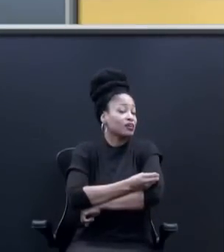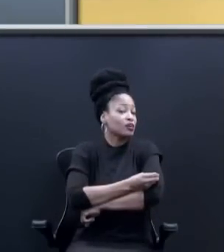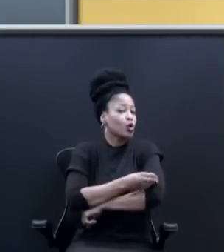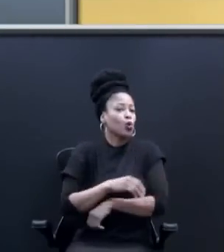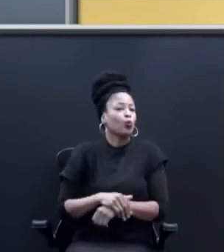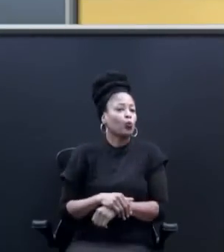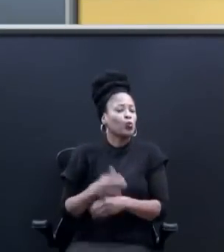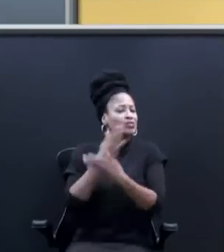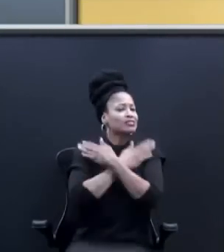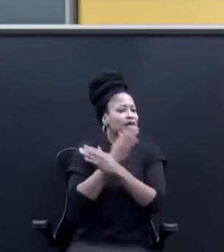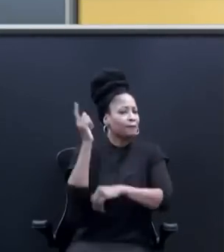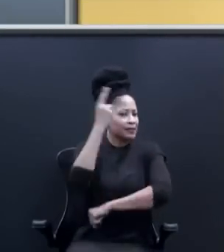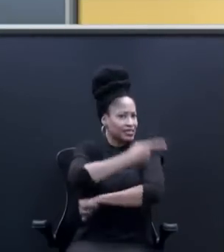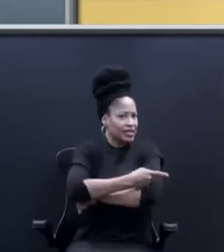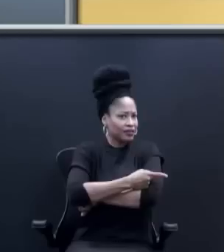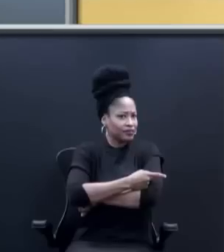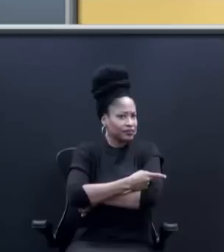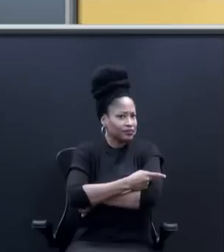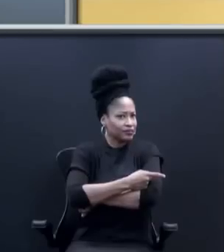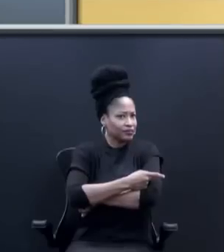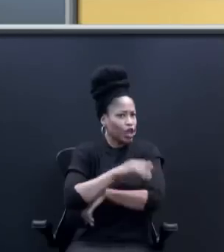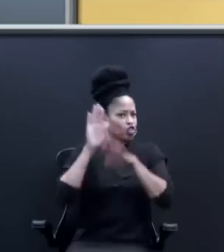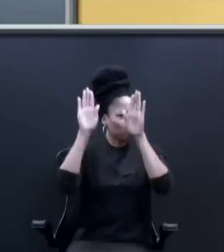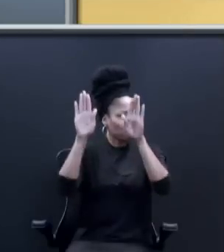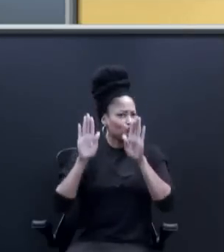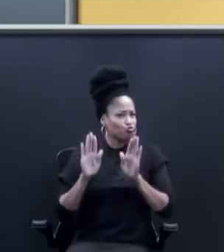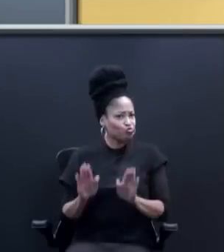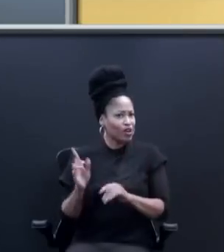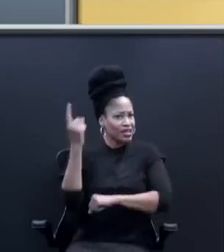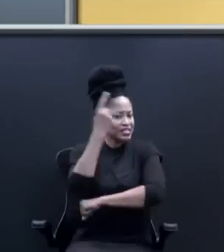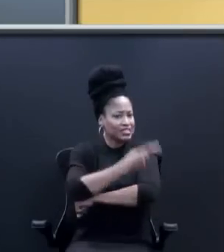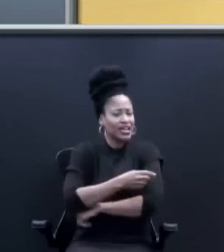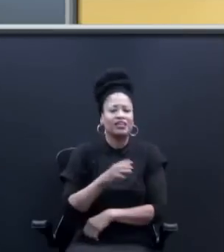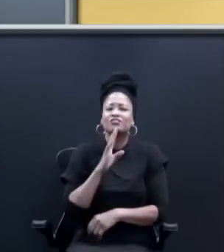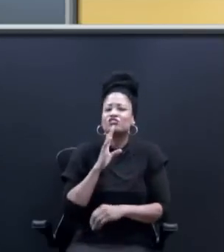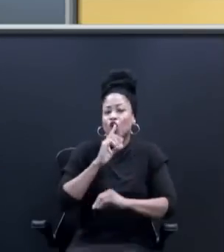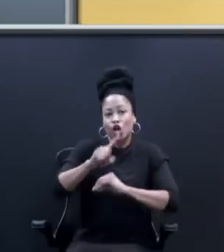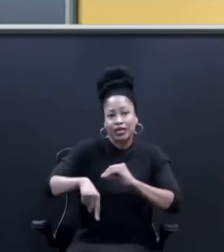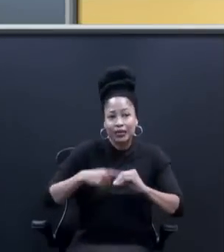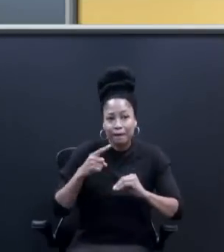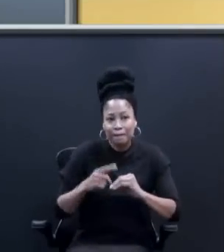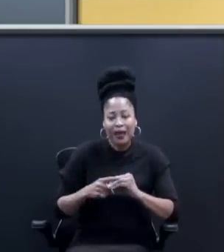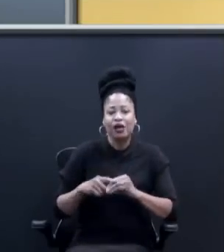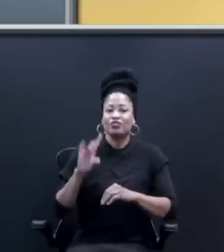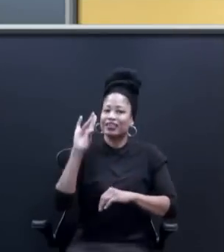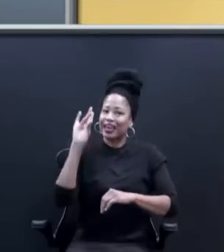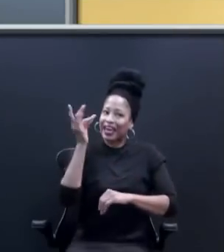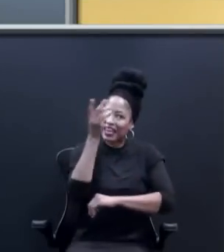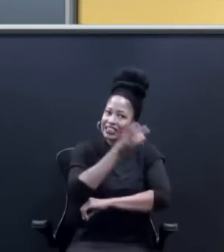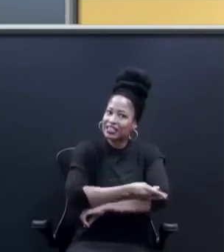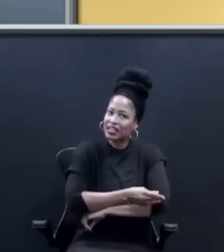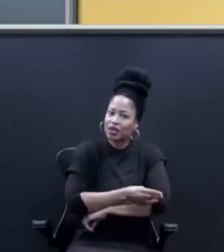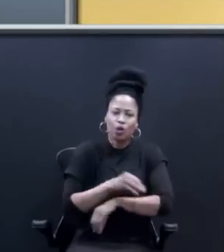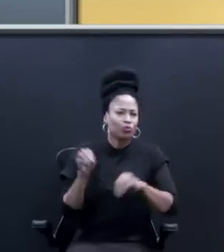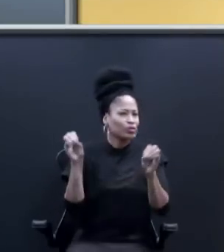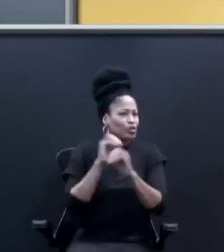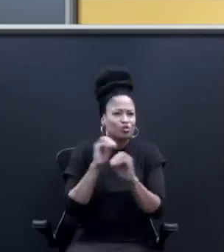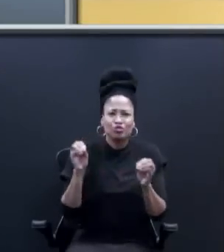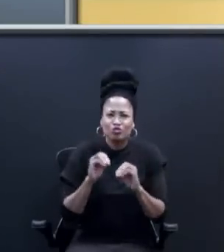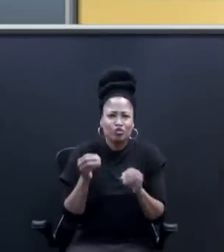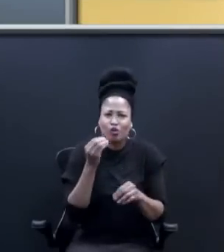the feast, that's talking about the 8-day feast. But there ain't no flesh and